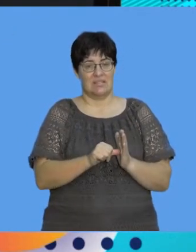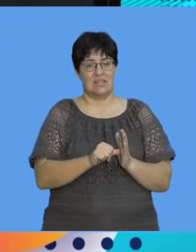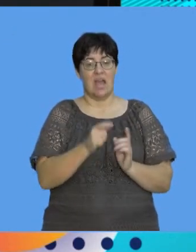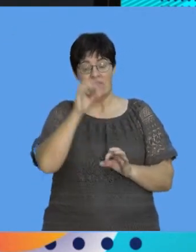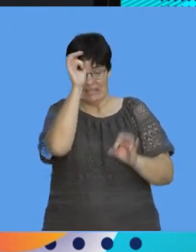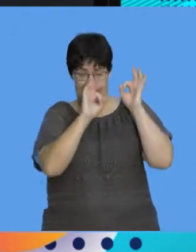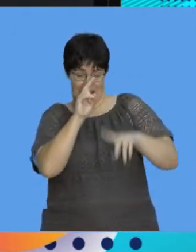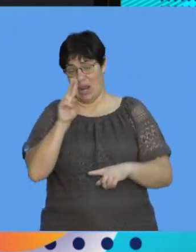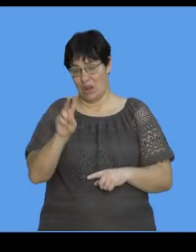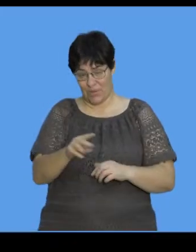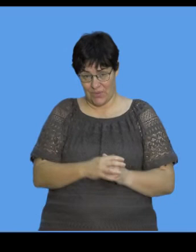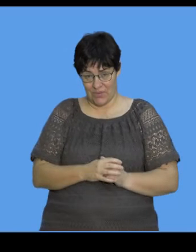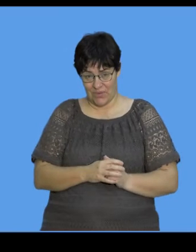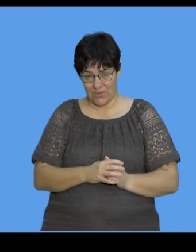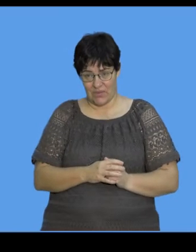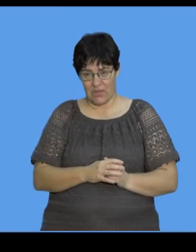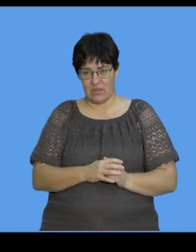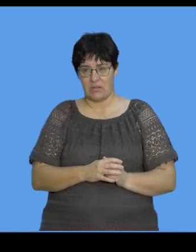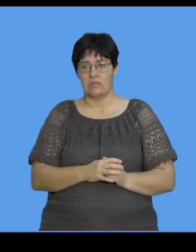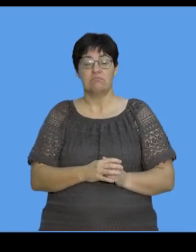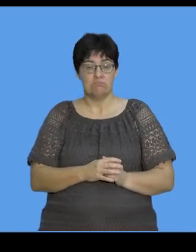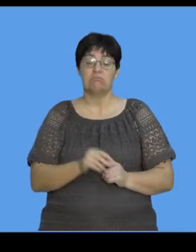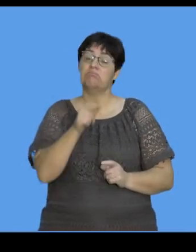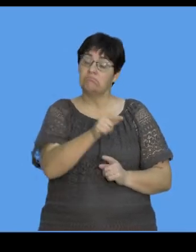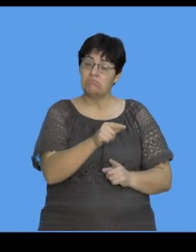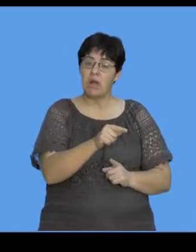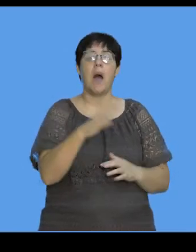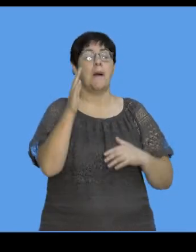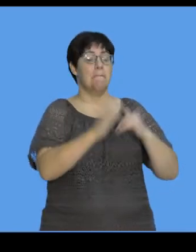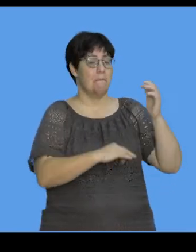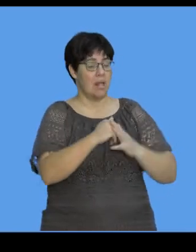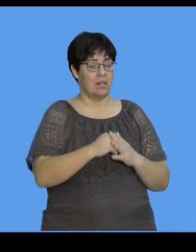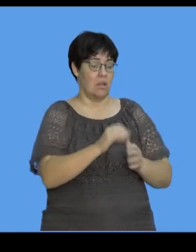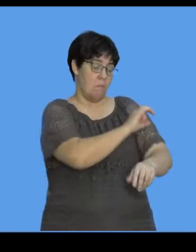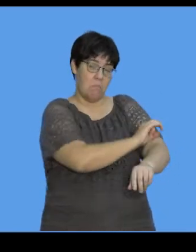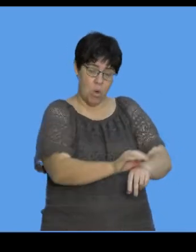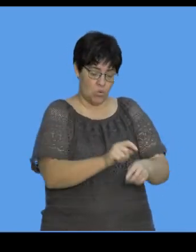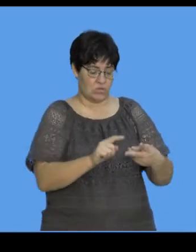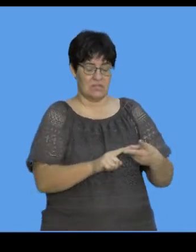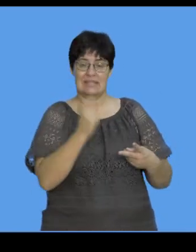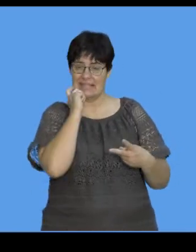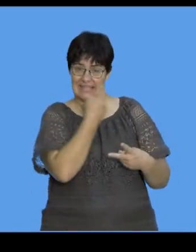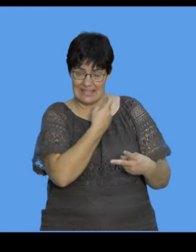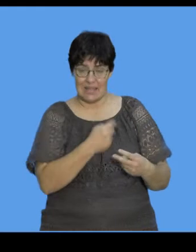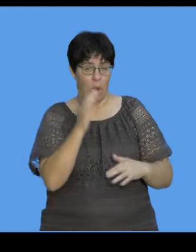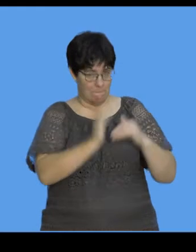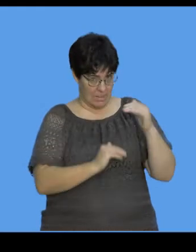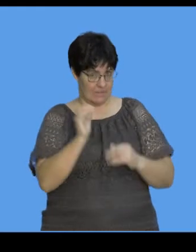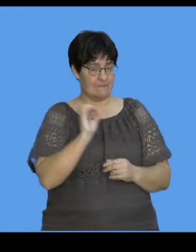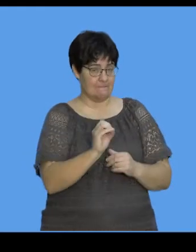we look at the cell. All right, so let's see. Builds bone and teeth. Yes, you can see, once again,